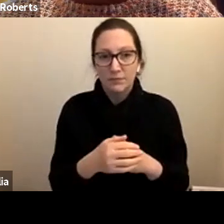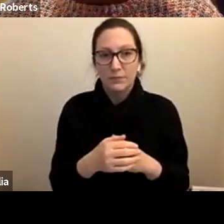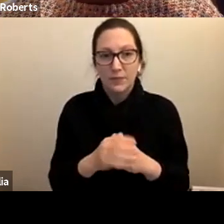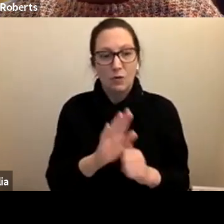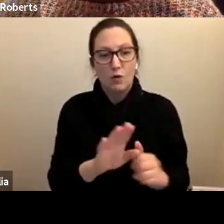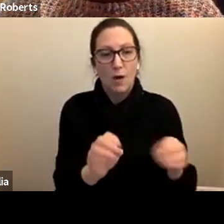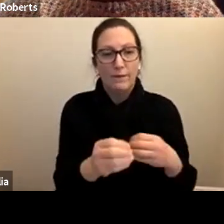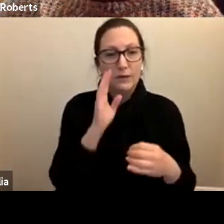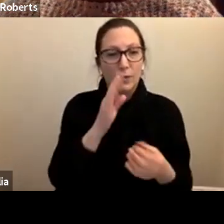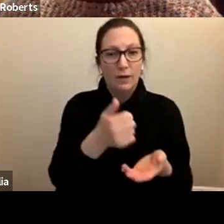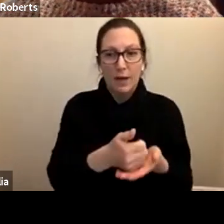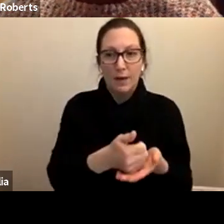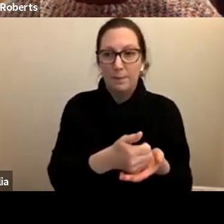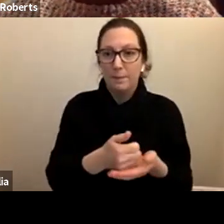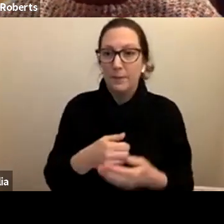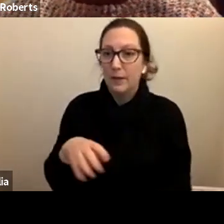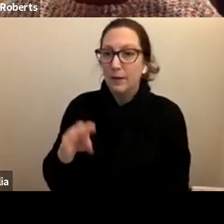office. I think